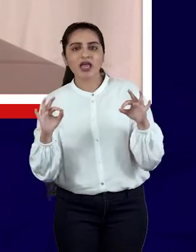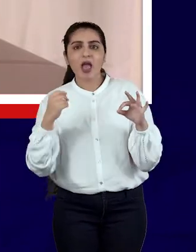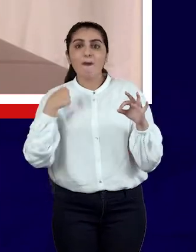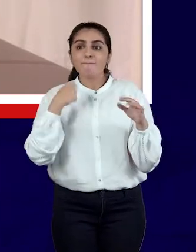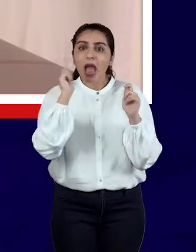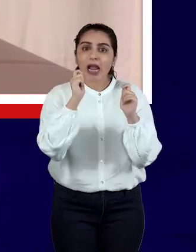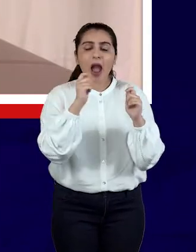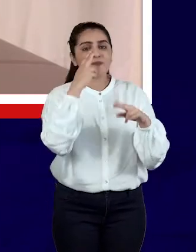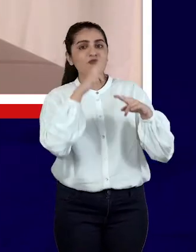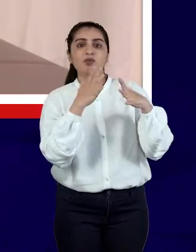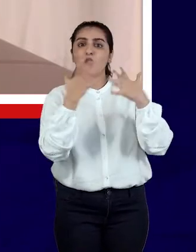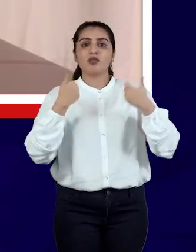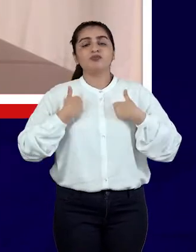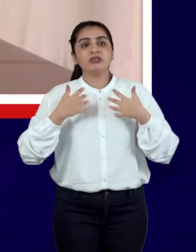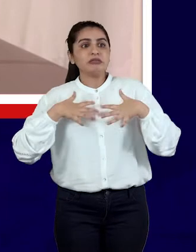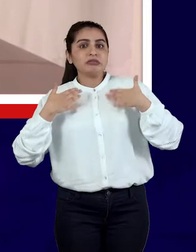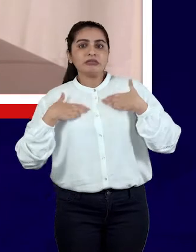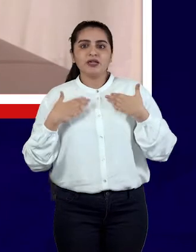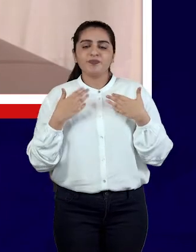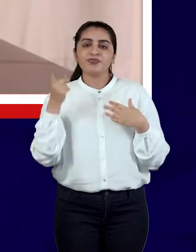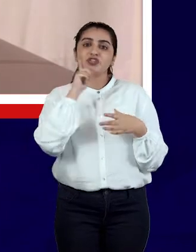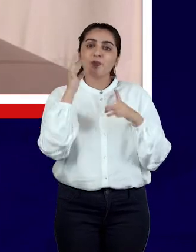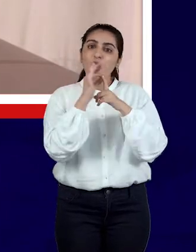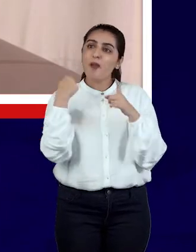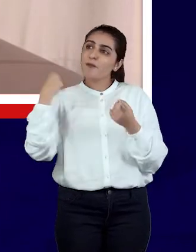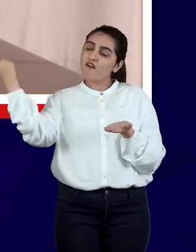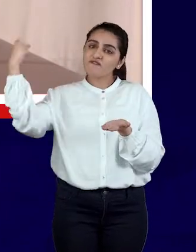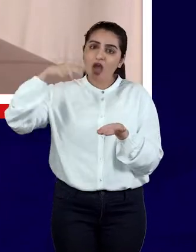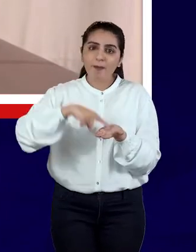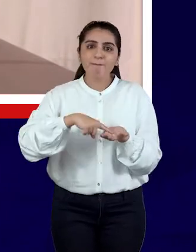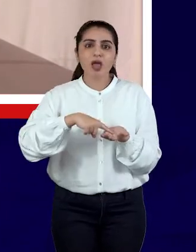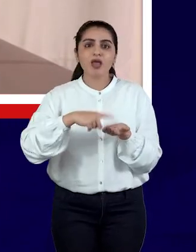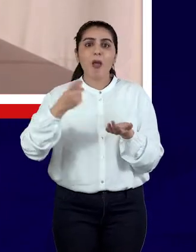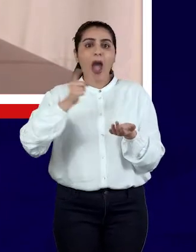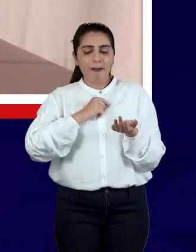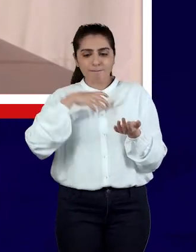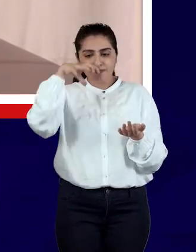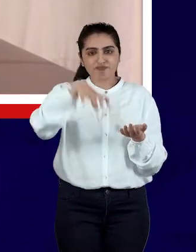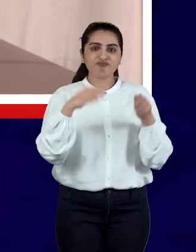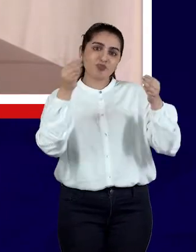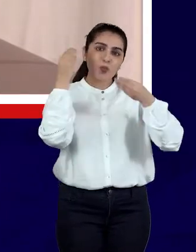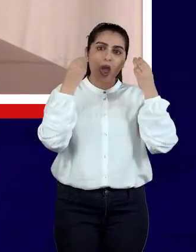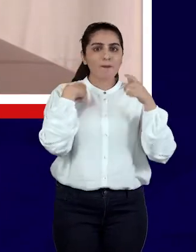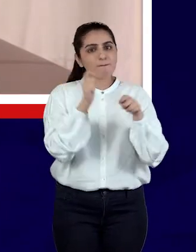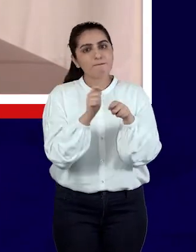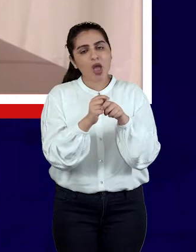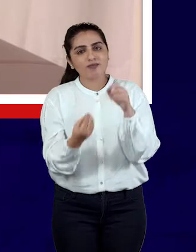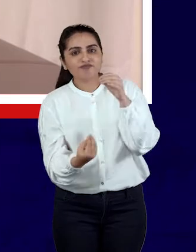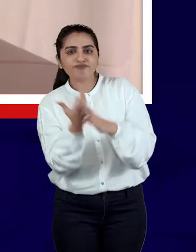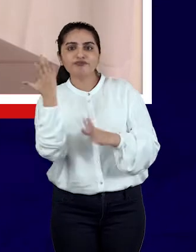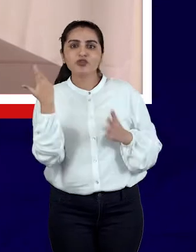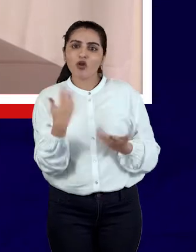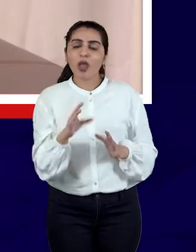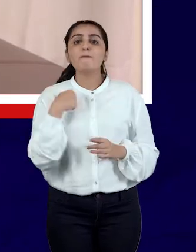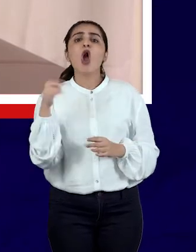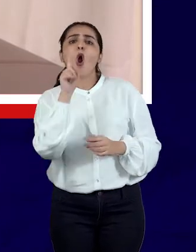enjoyed what I did. When I came back to Pakistan, I soon established my own salon, very, very soon, even though